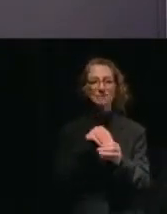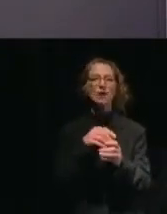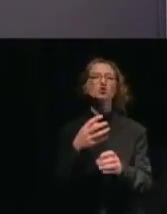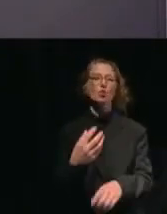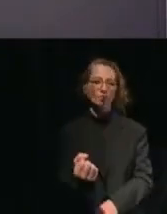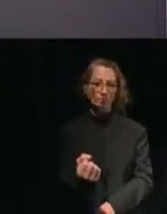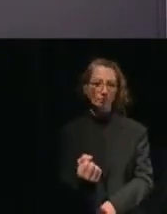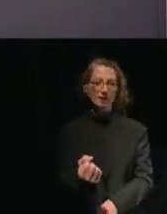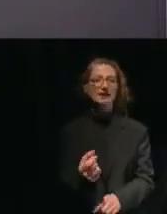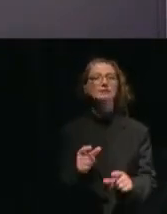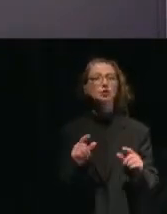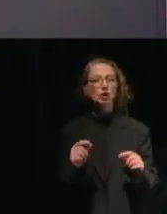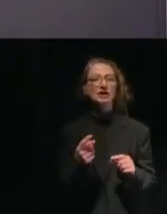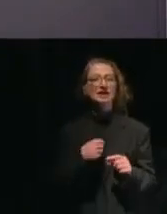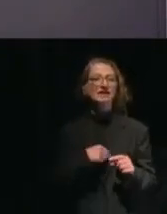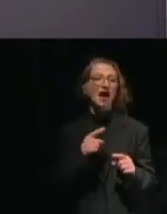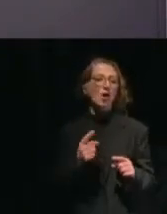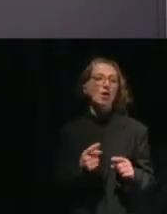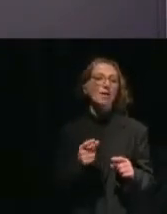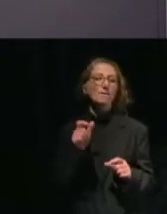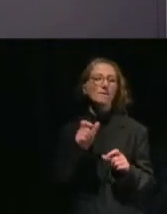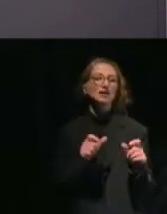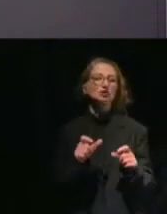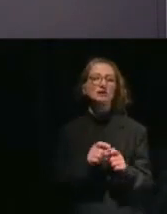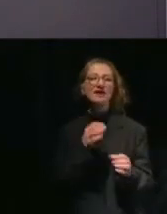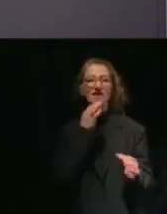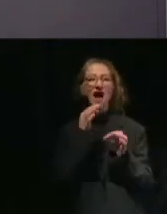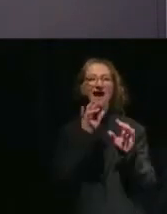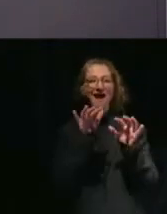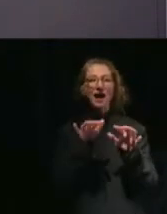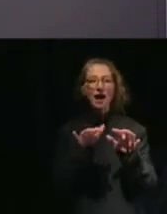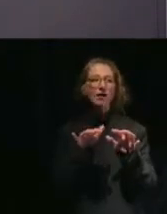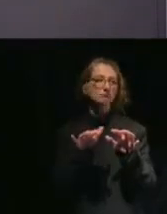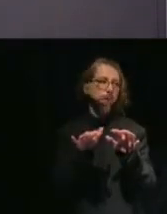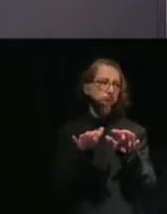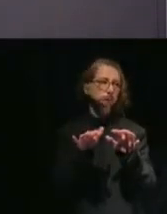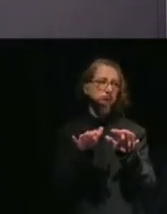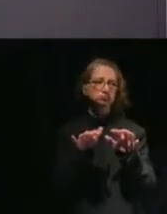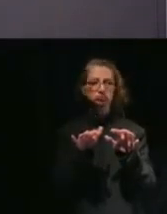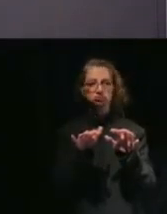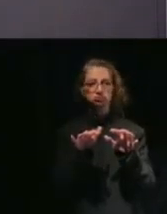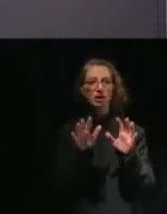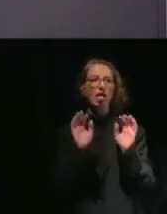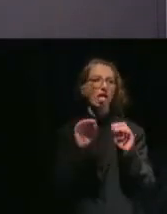making sure that people were able to take breaks and start again without having to start over.